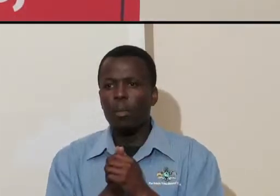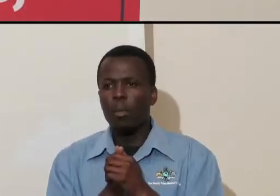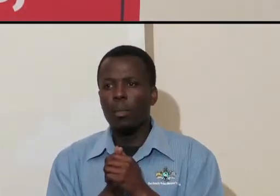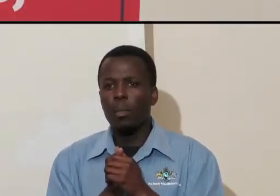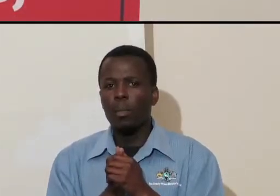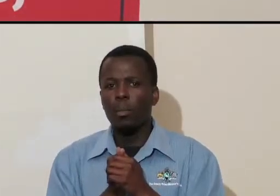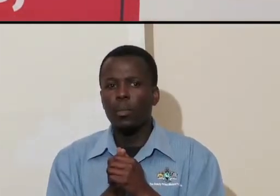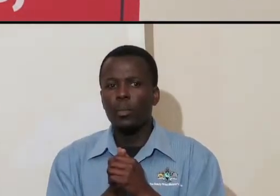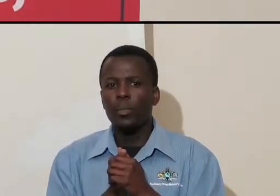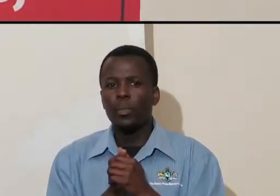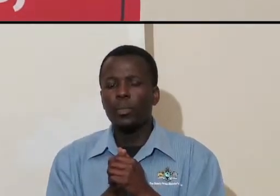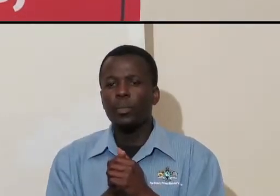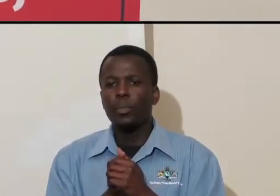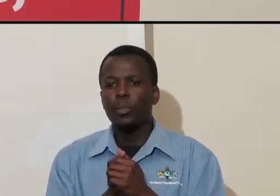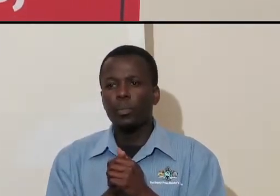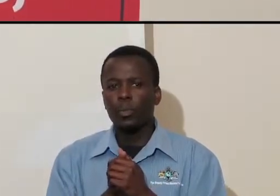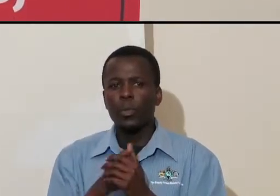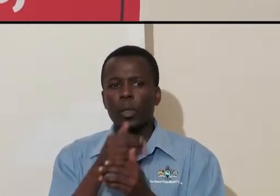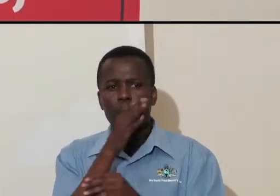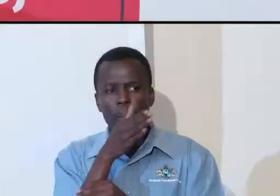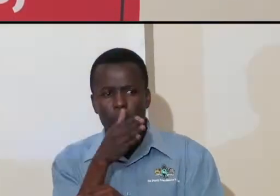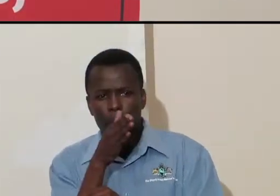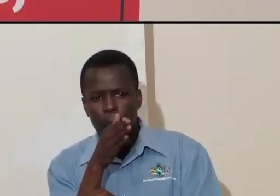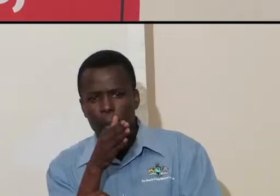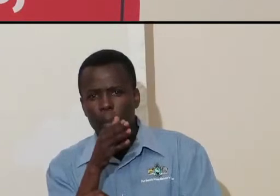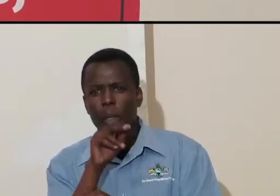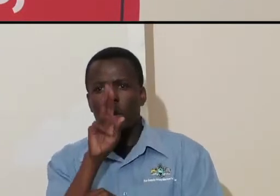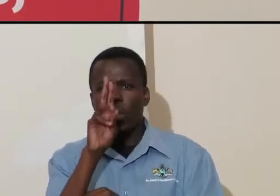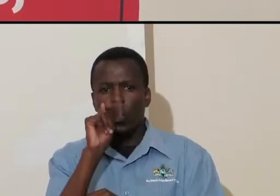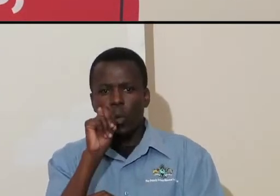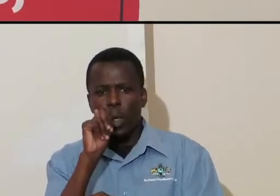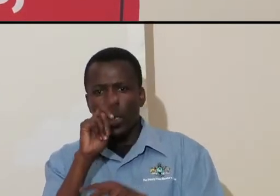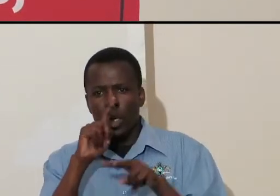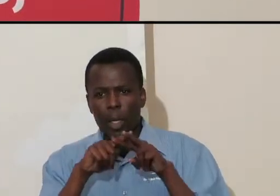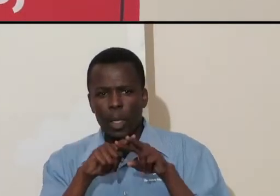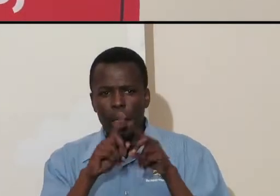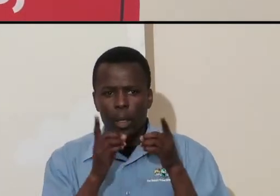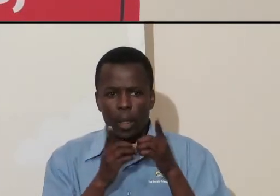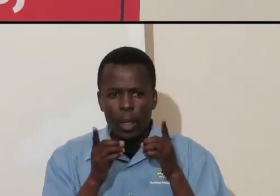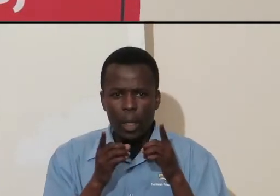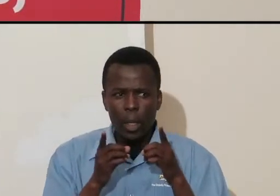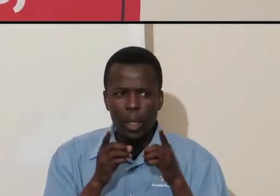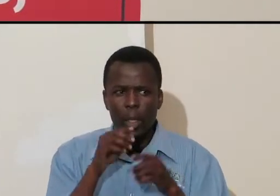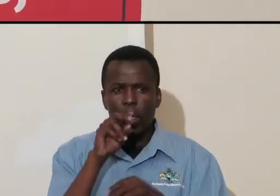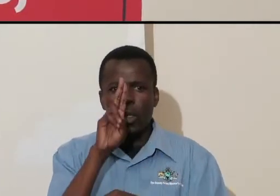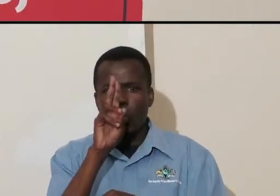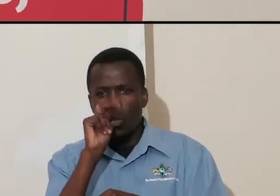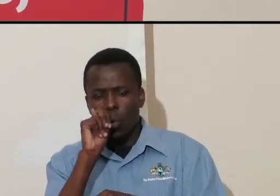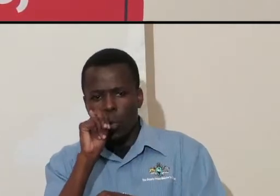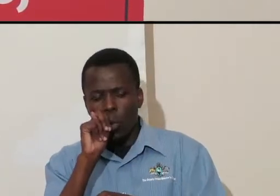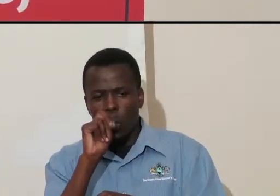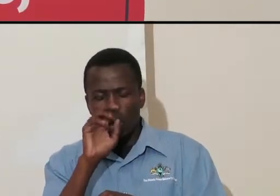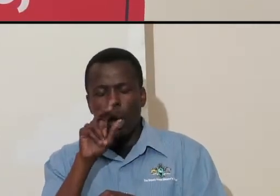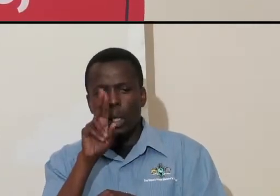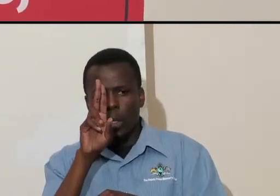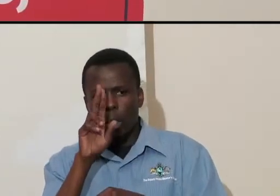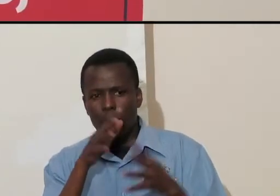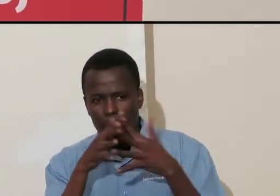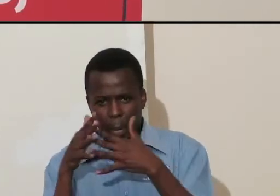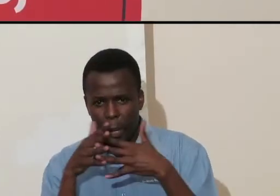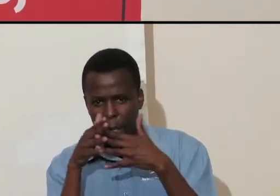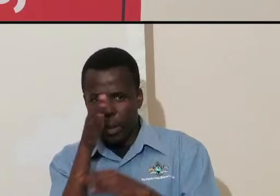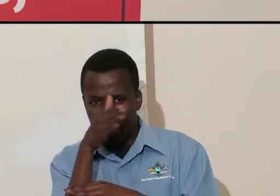Your Excellencies, UNAIDS Director, US Ambassador,